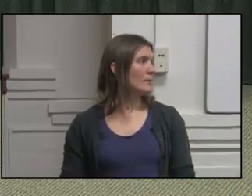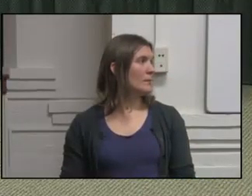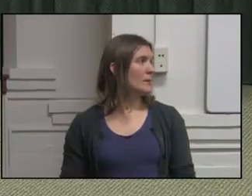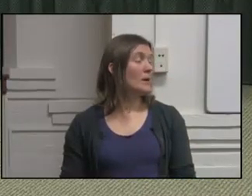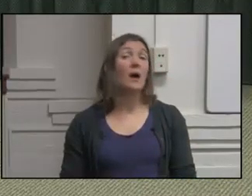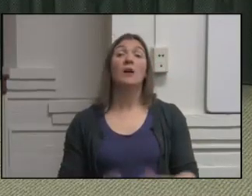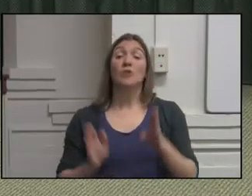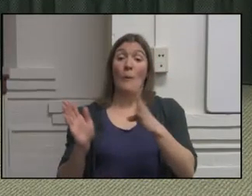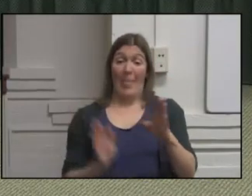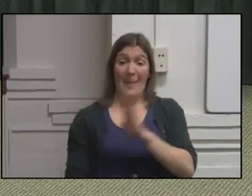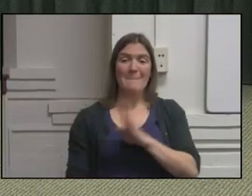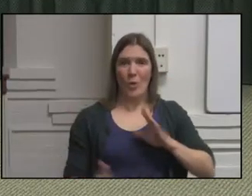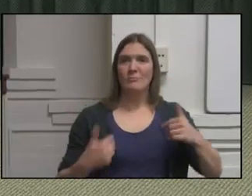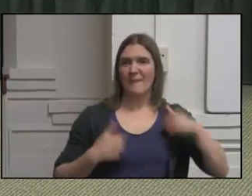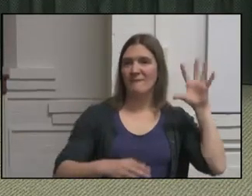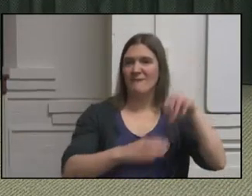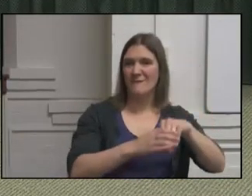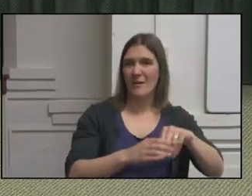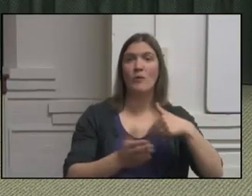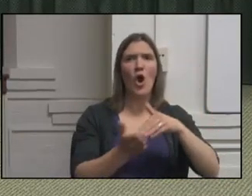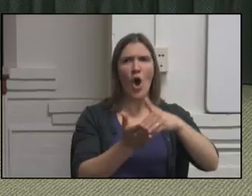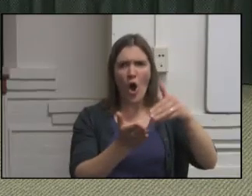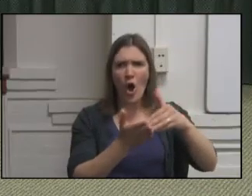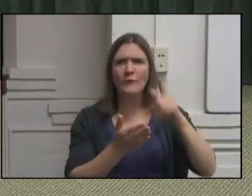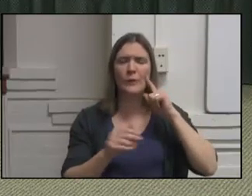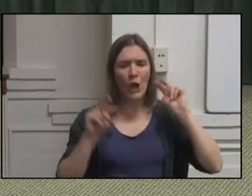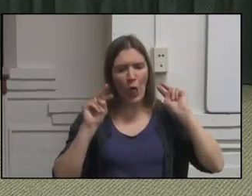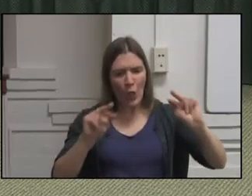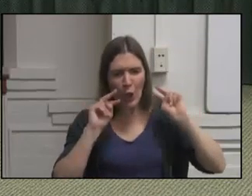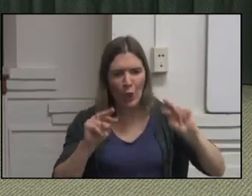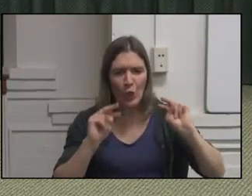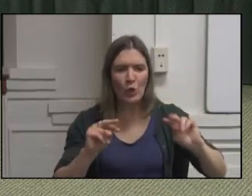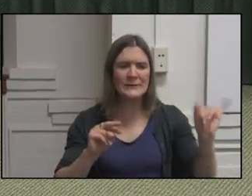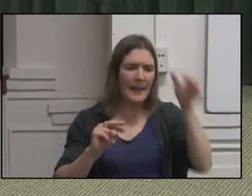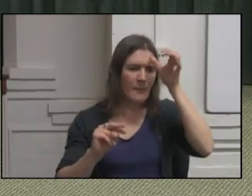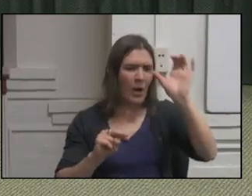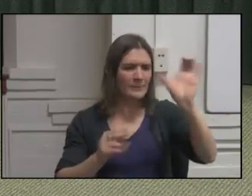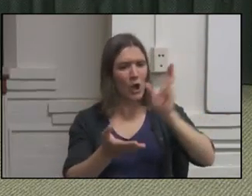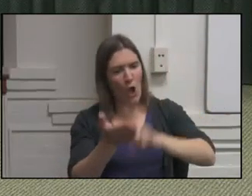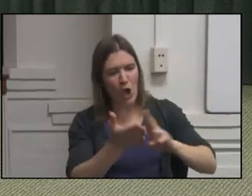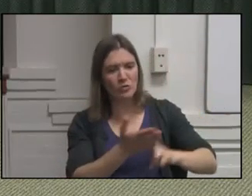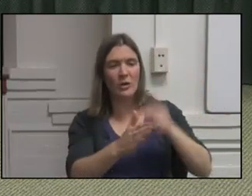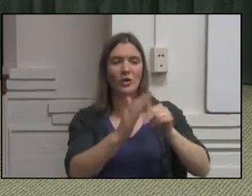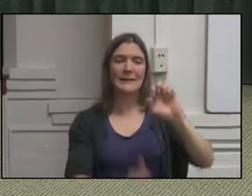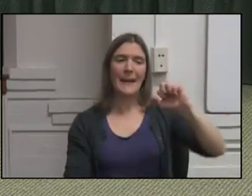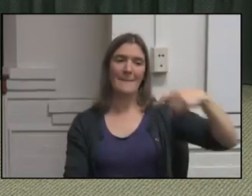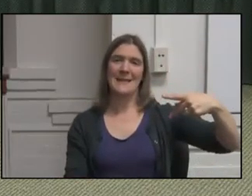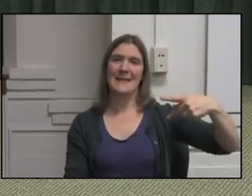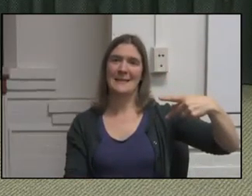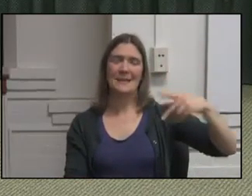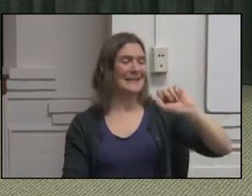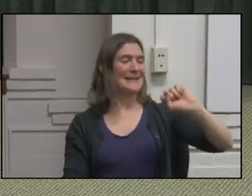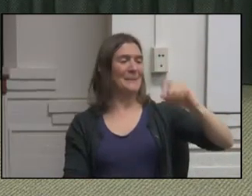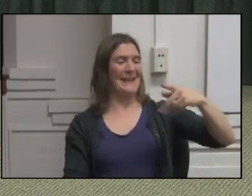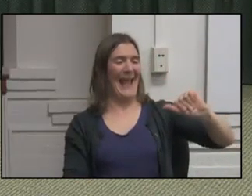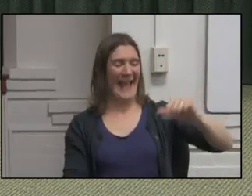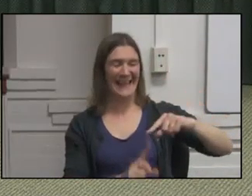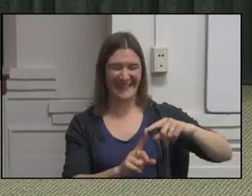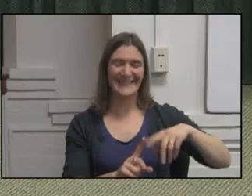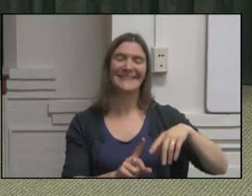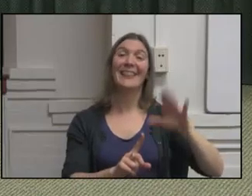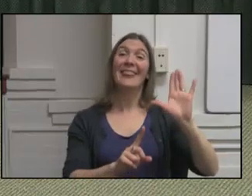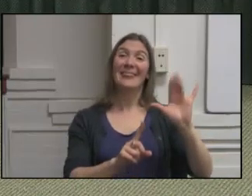In the planning board, we've often reviewed similar contracts under this EPA funding, and